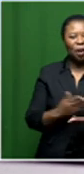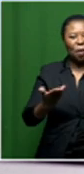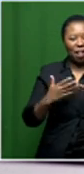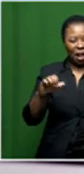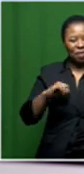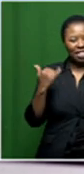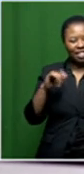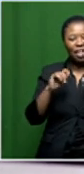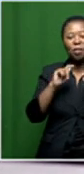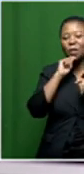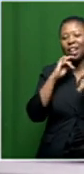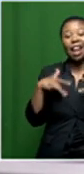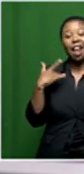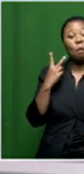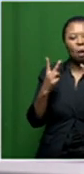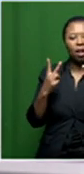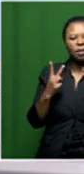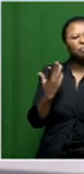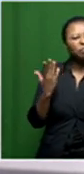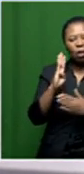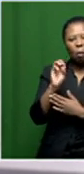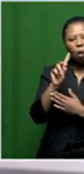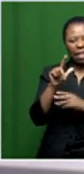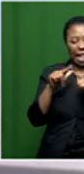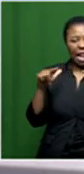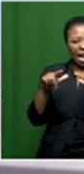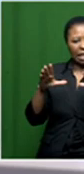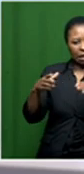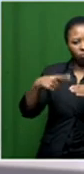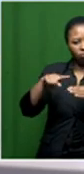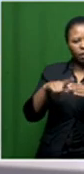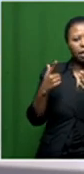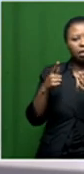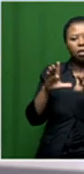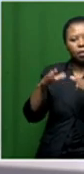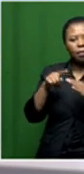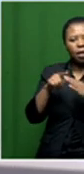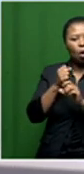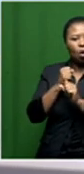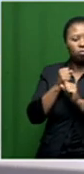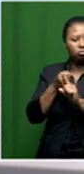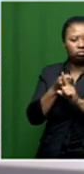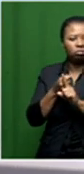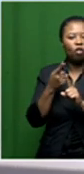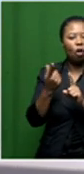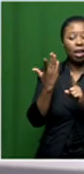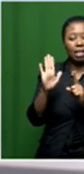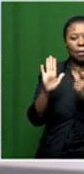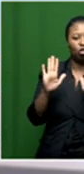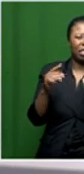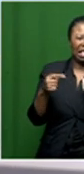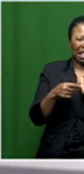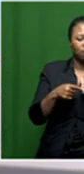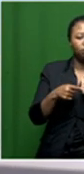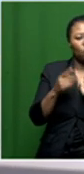Welcome back. You're still watching Morning Live. Now, Bodyland, a site for contemplation, is an exhibition that ventures into